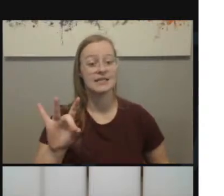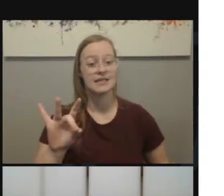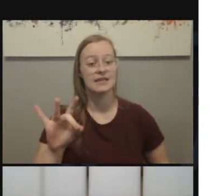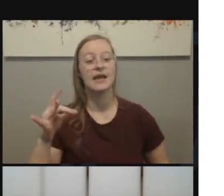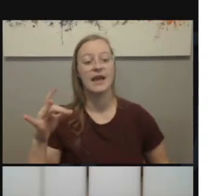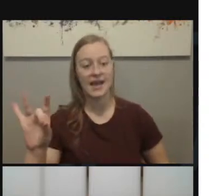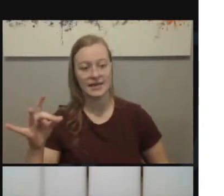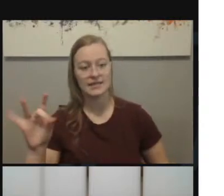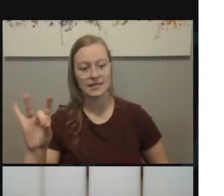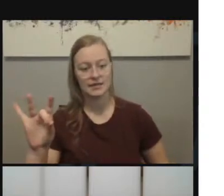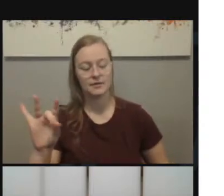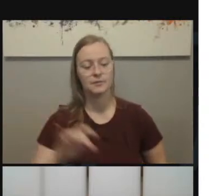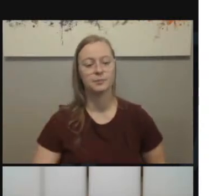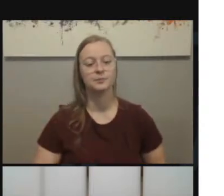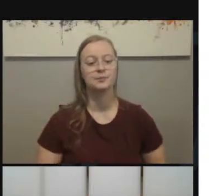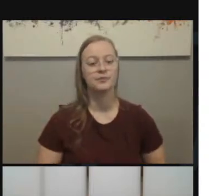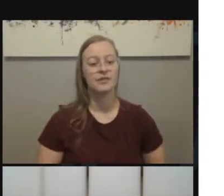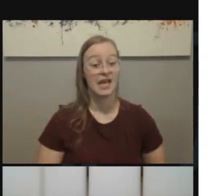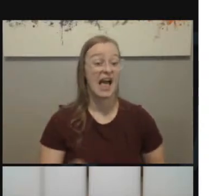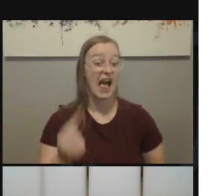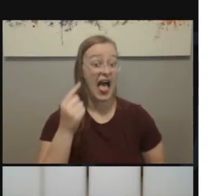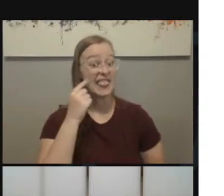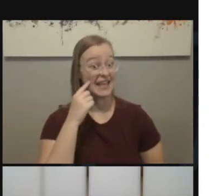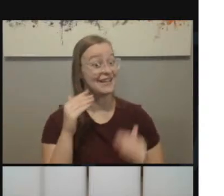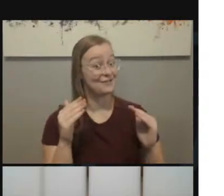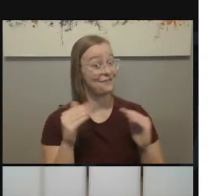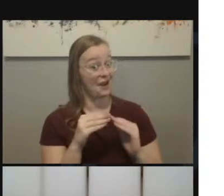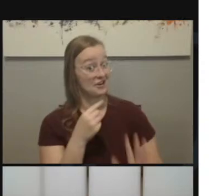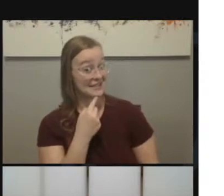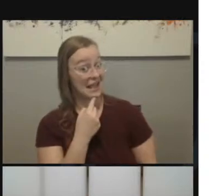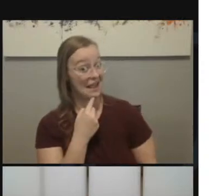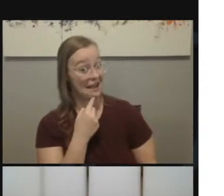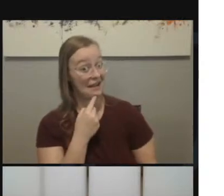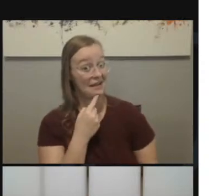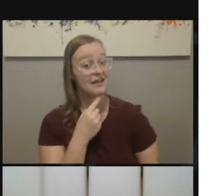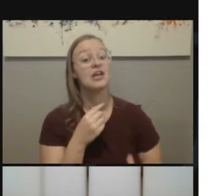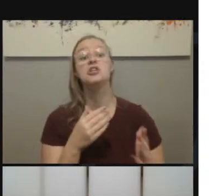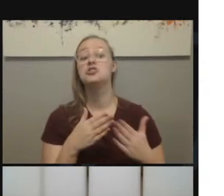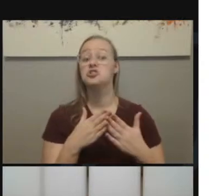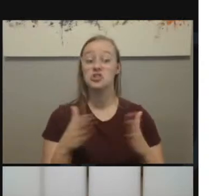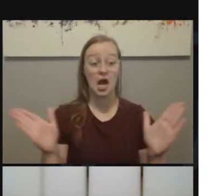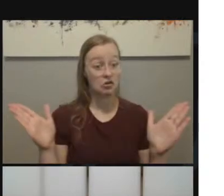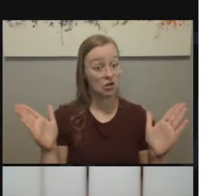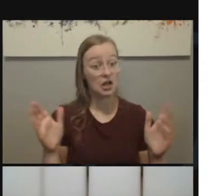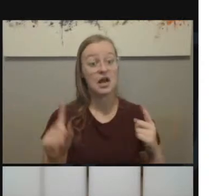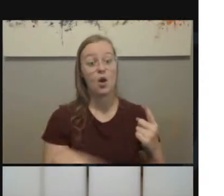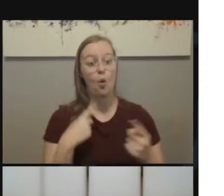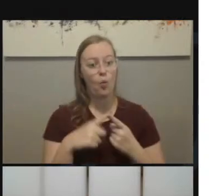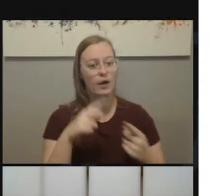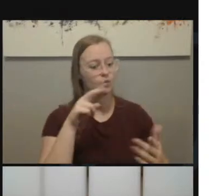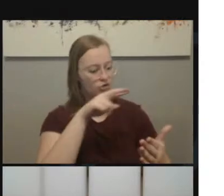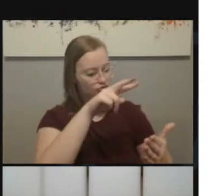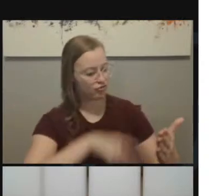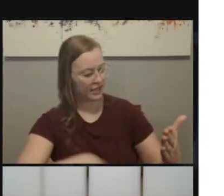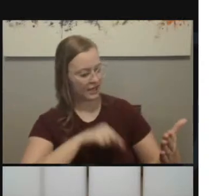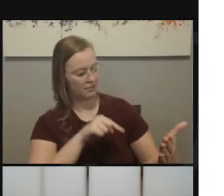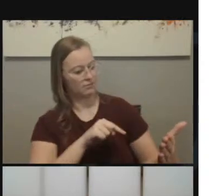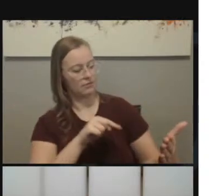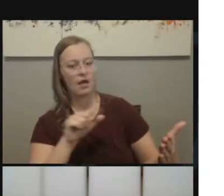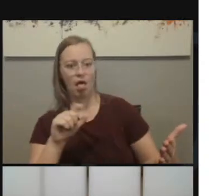1818. I think it's fair to say that generally when we read this particular